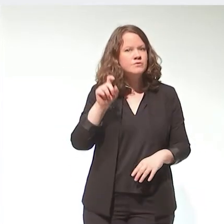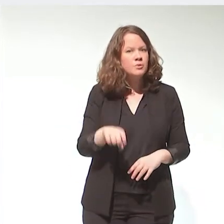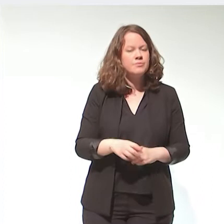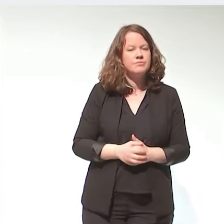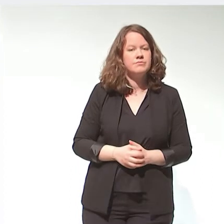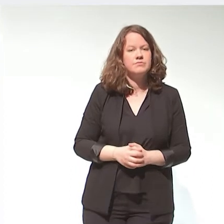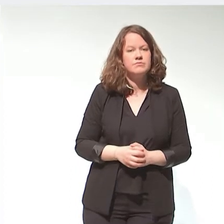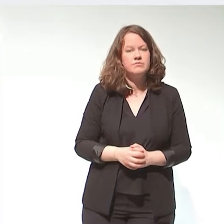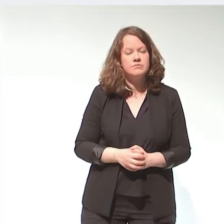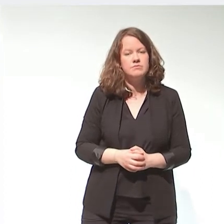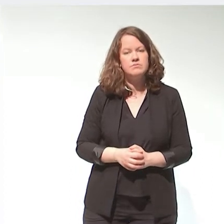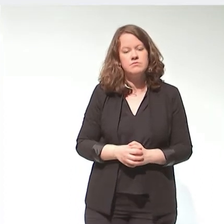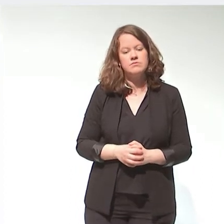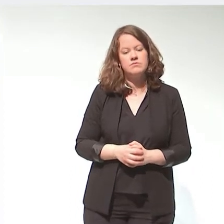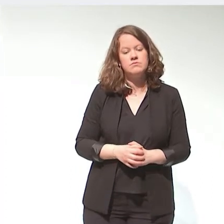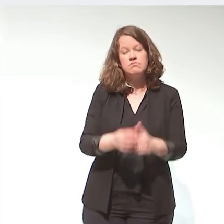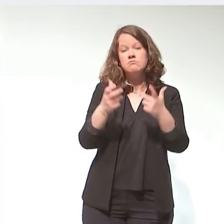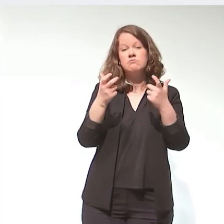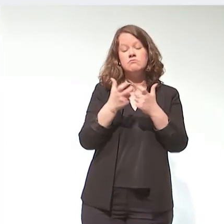transportation network.